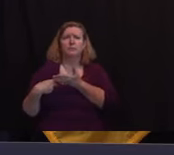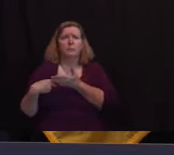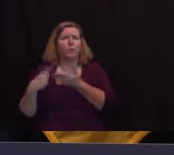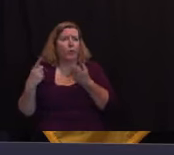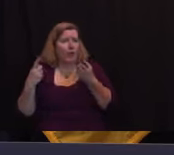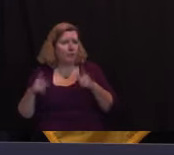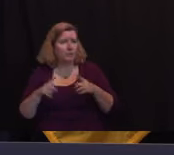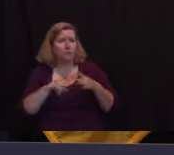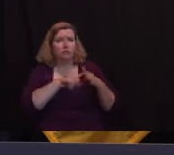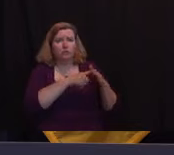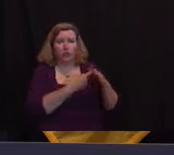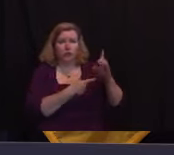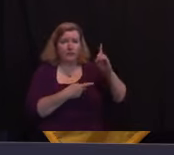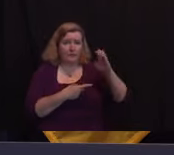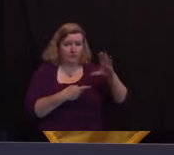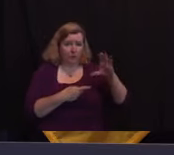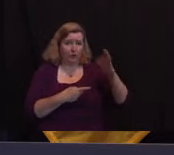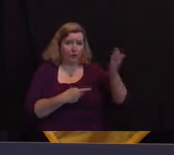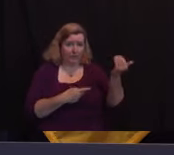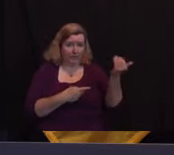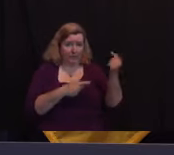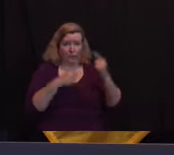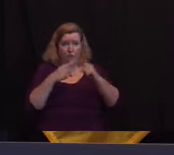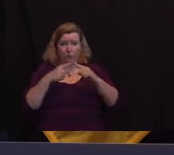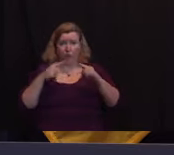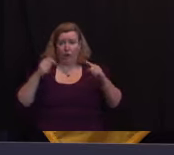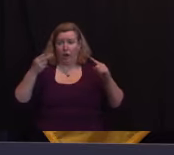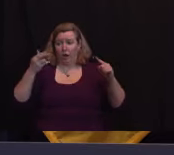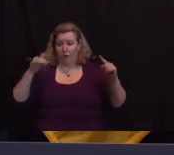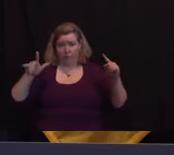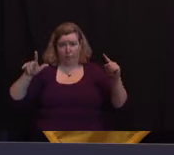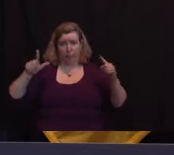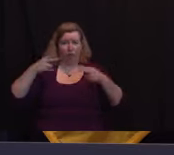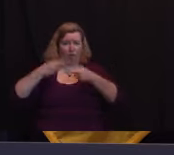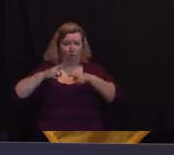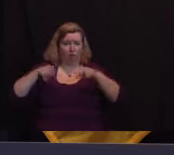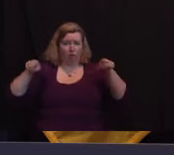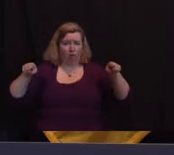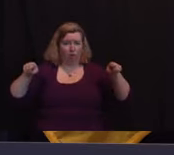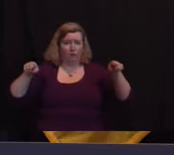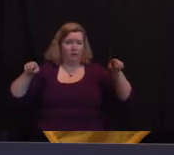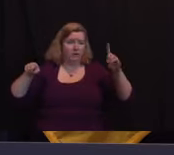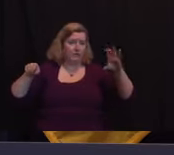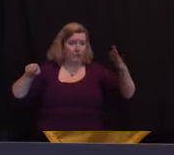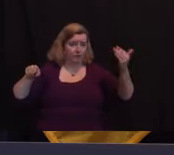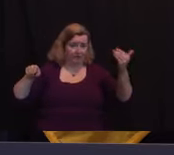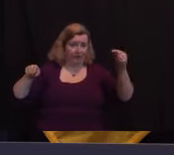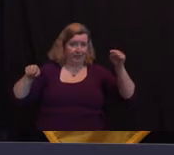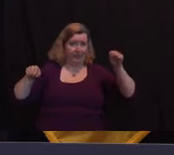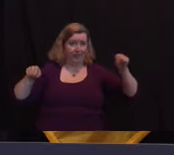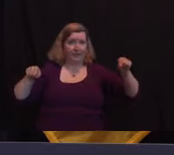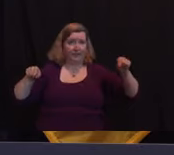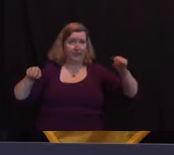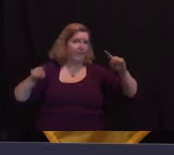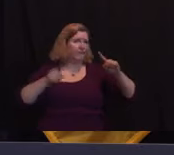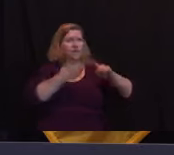went through, I think we had data through the end of April or sometime in April. So December 15th is a magical date because that's the first shot in the